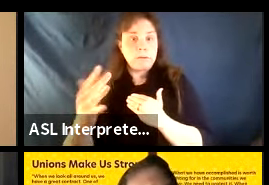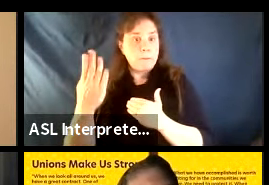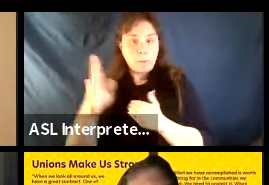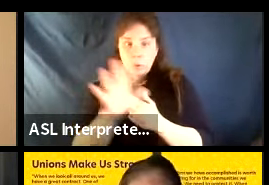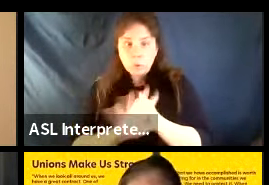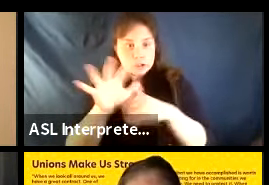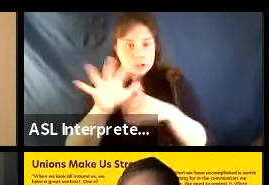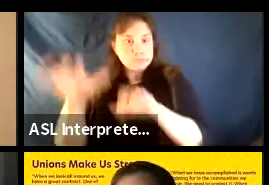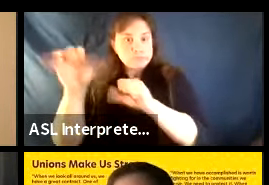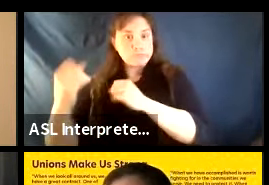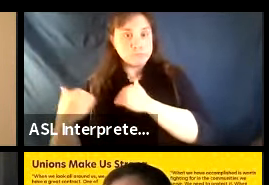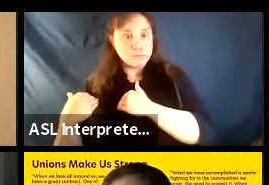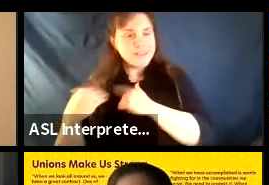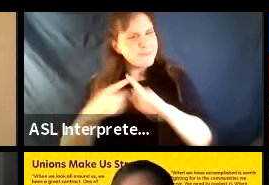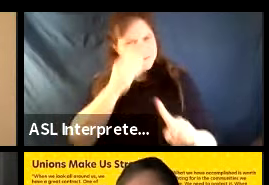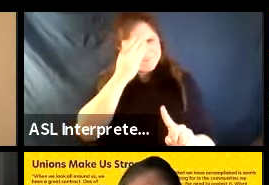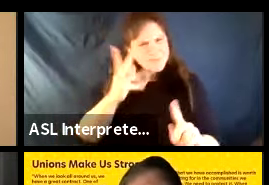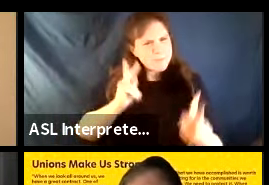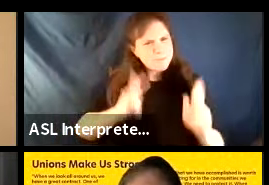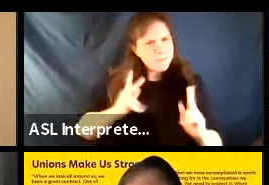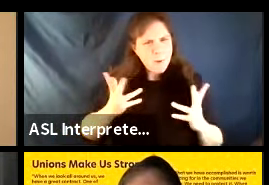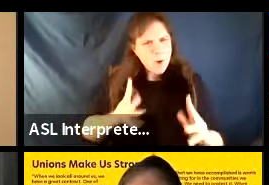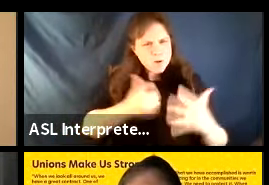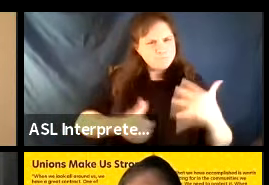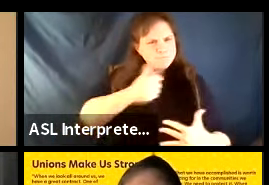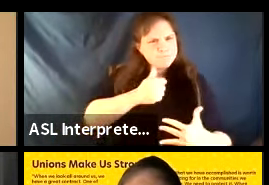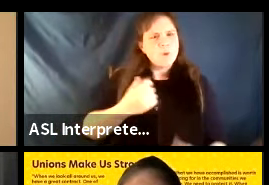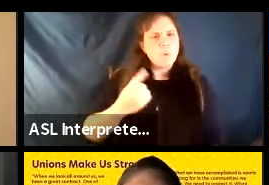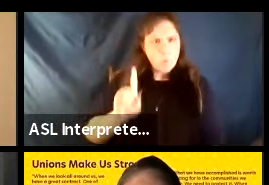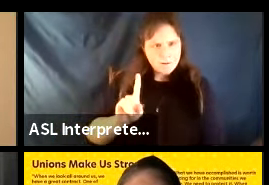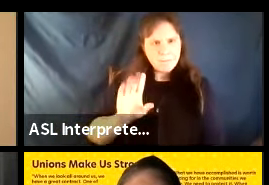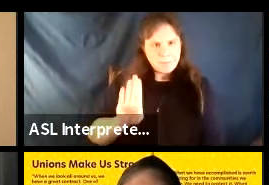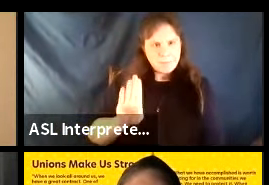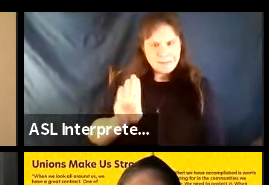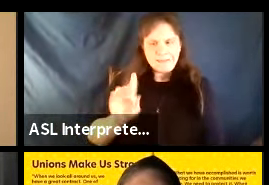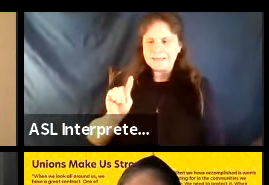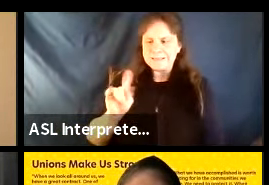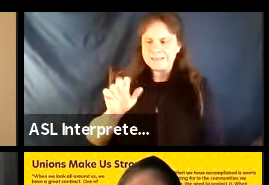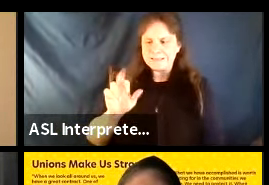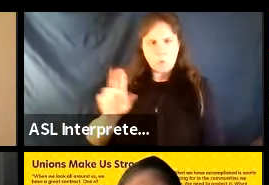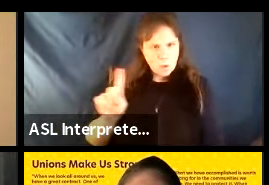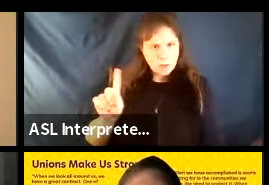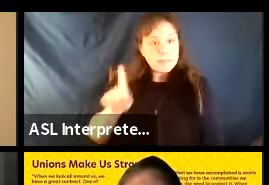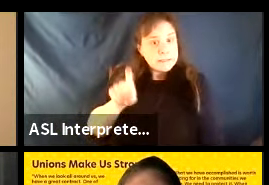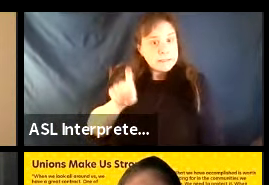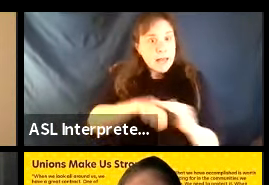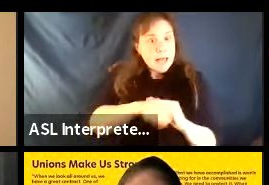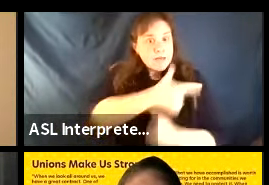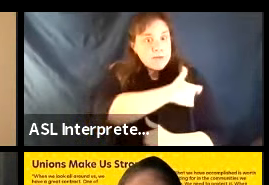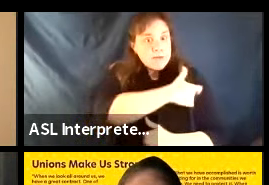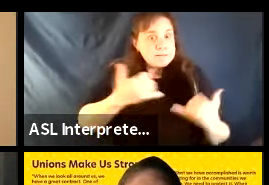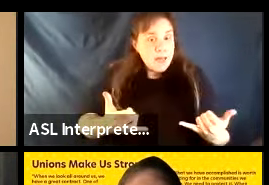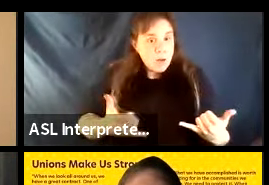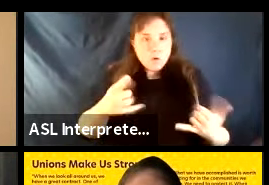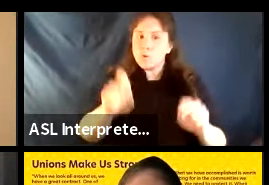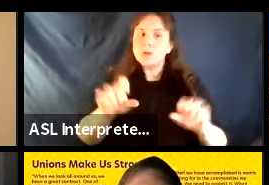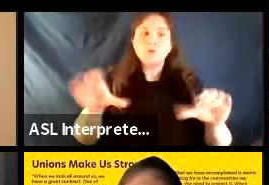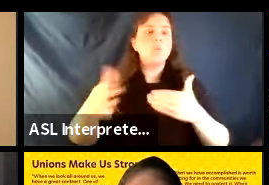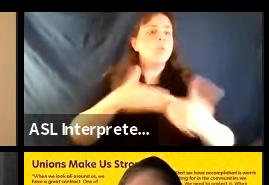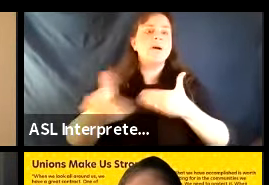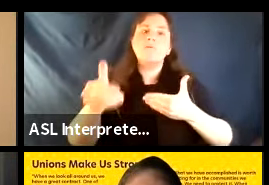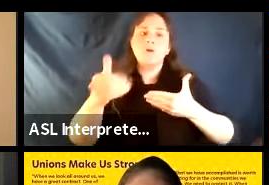already prioritized in 1B, tier 1, who need to get the vaccine now. And you can do whatever messaging you want,